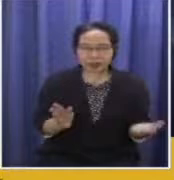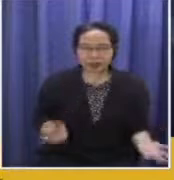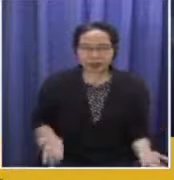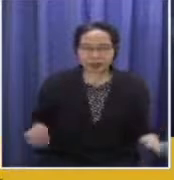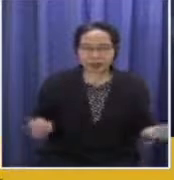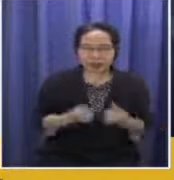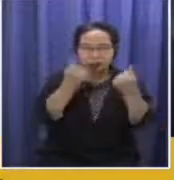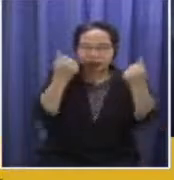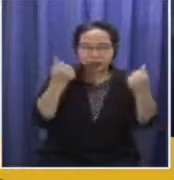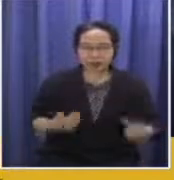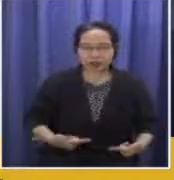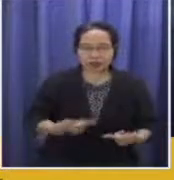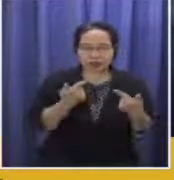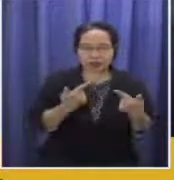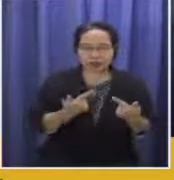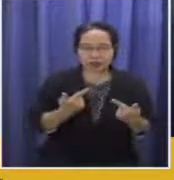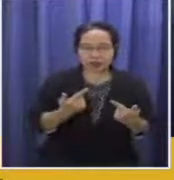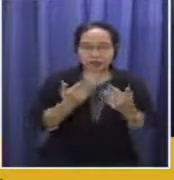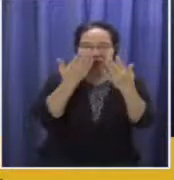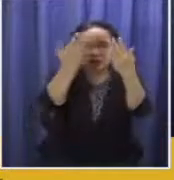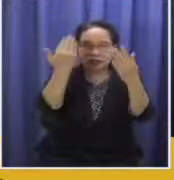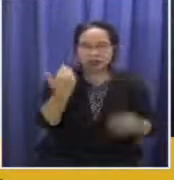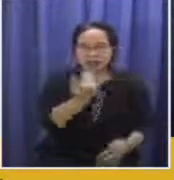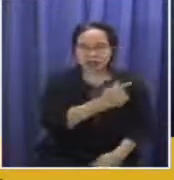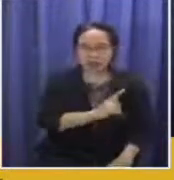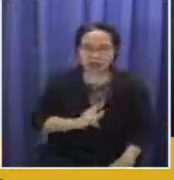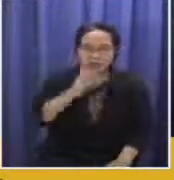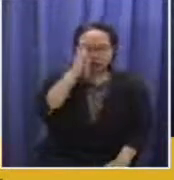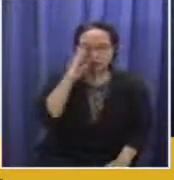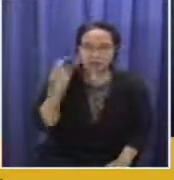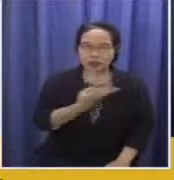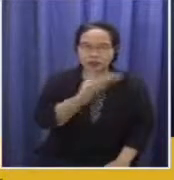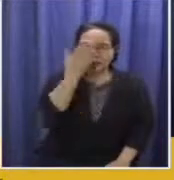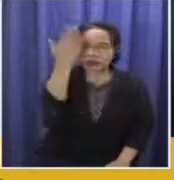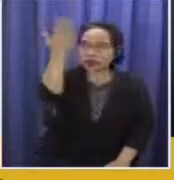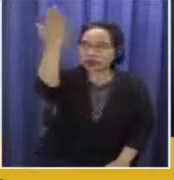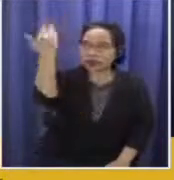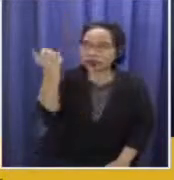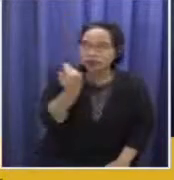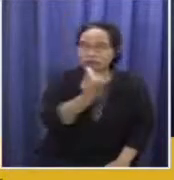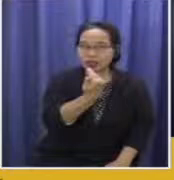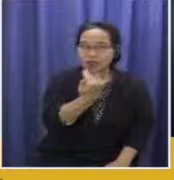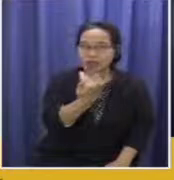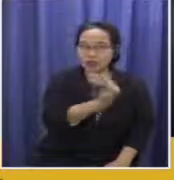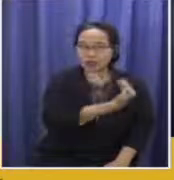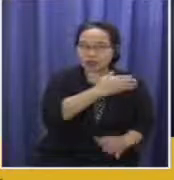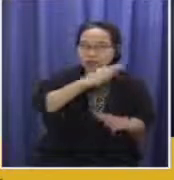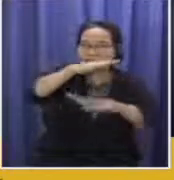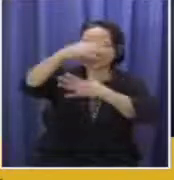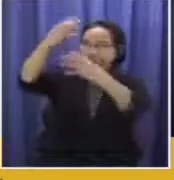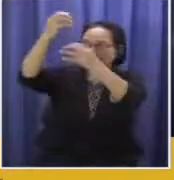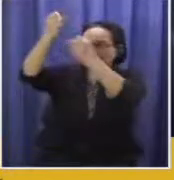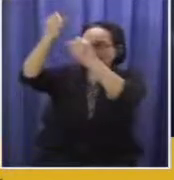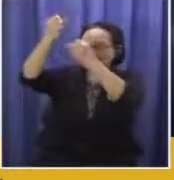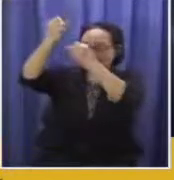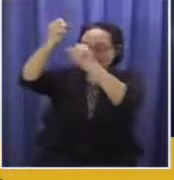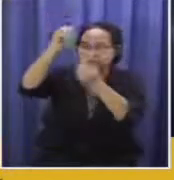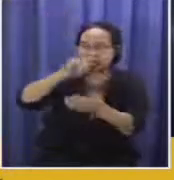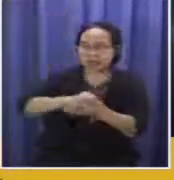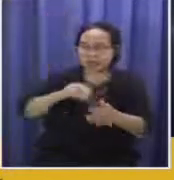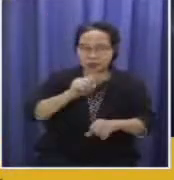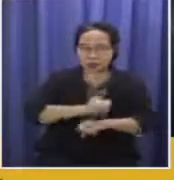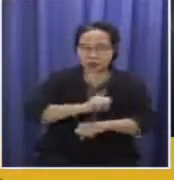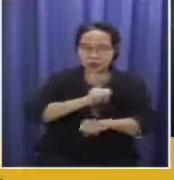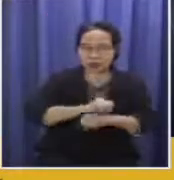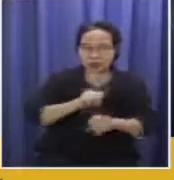of life. Thank you, our Lord. We know that you are the power that